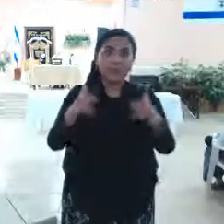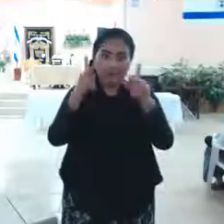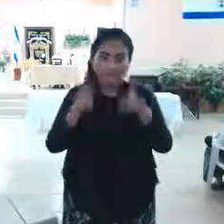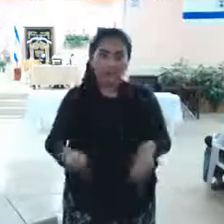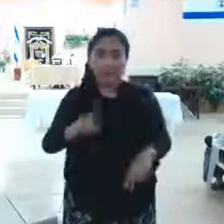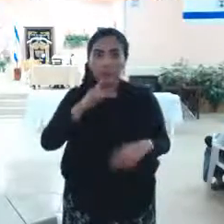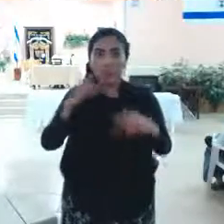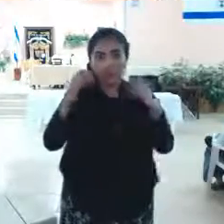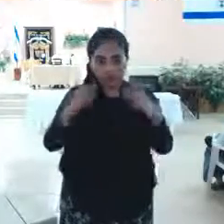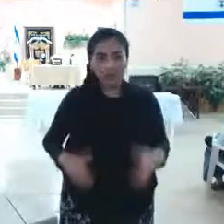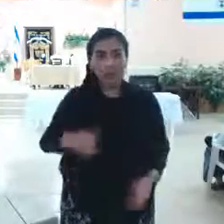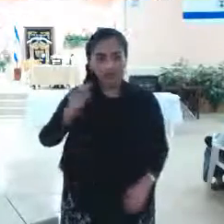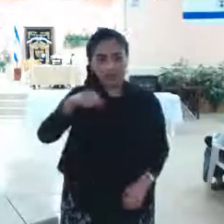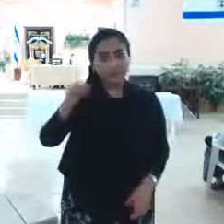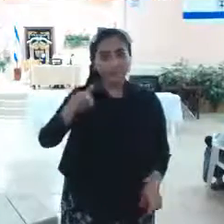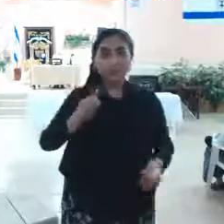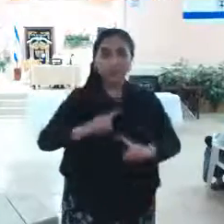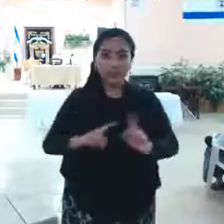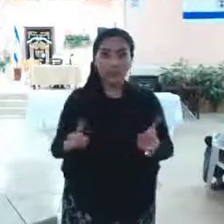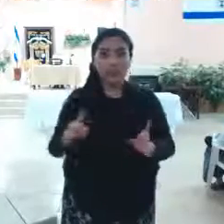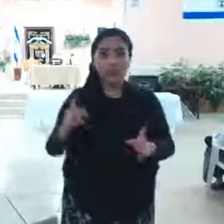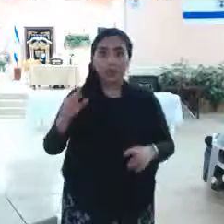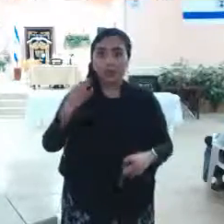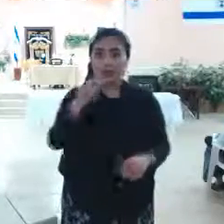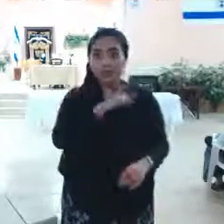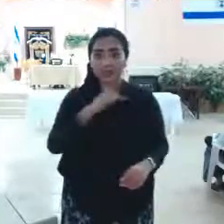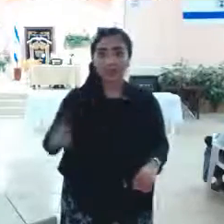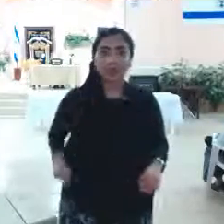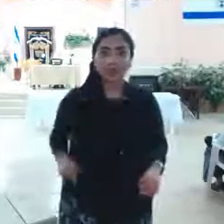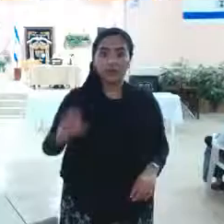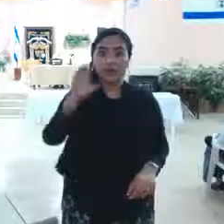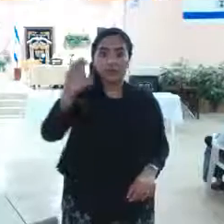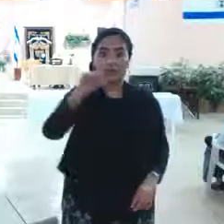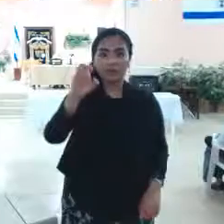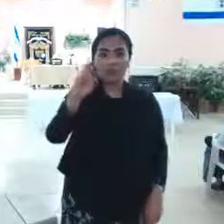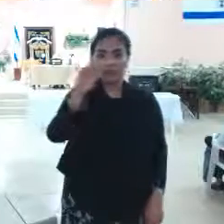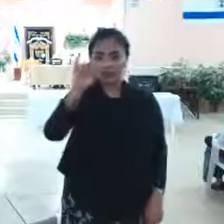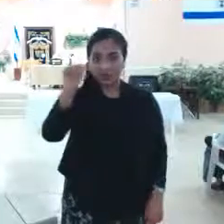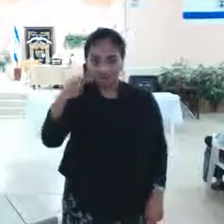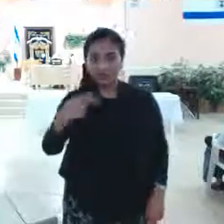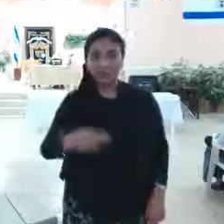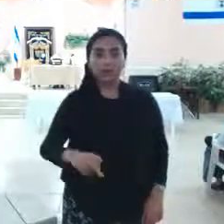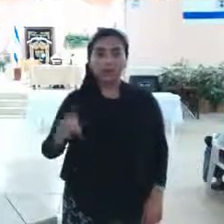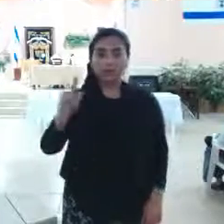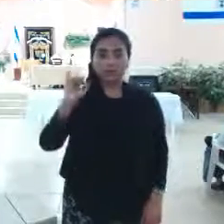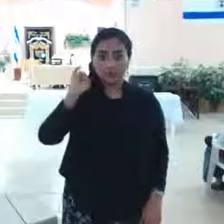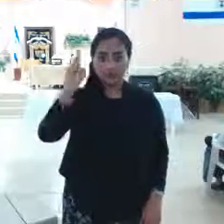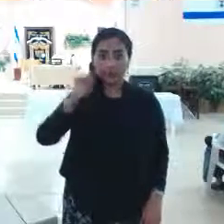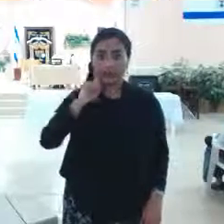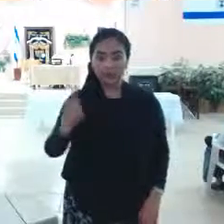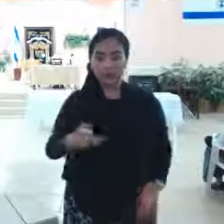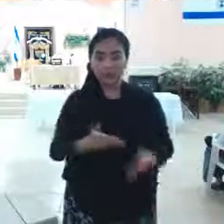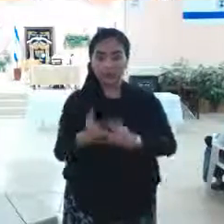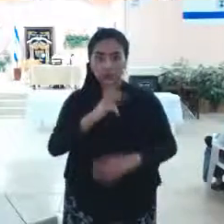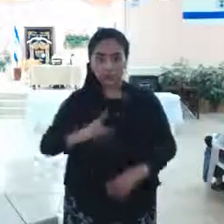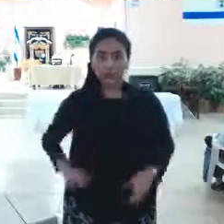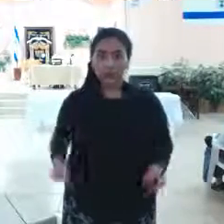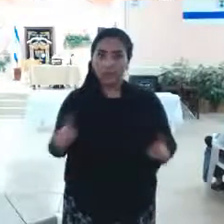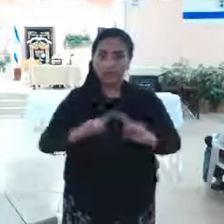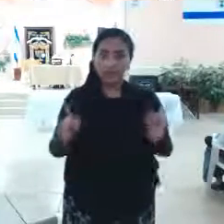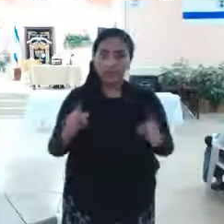it was physical people of flesh and bones that the King Hezekiah sent. Yahweh sent through King Hezekiah,